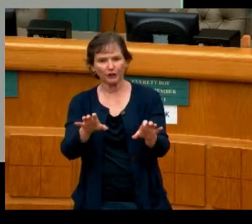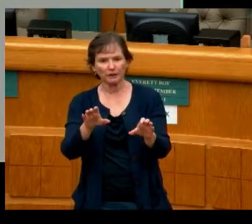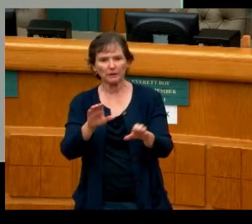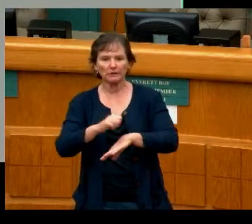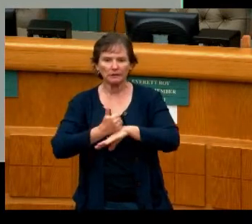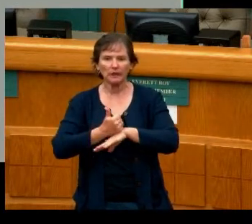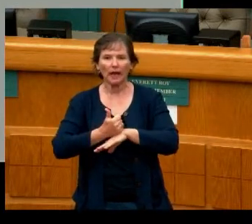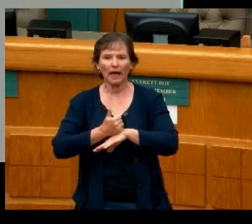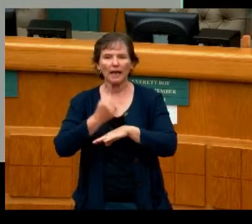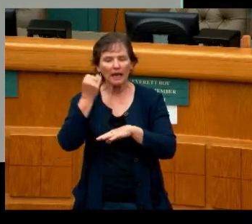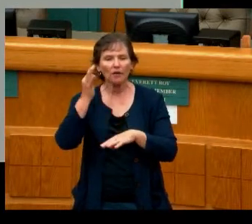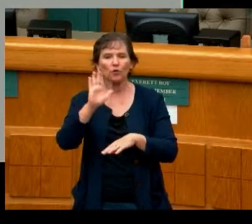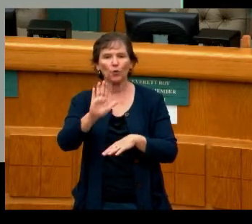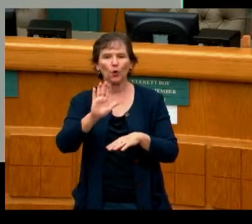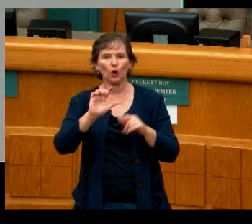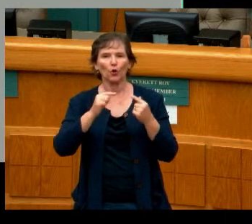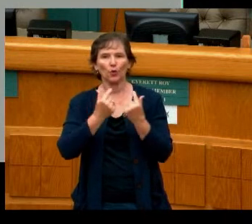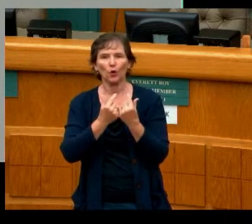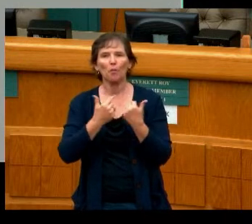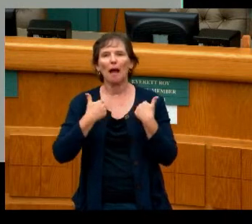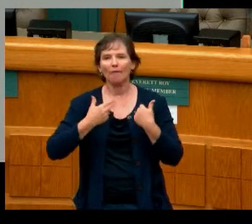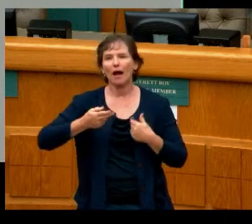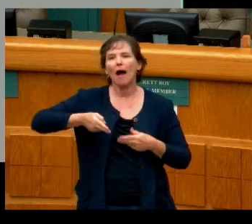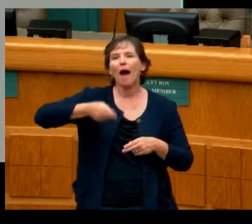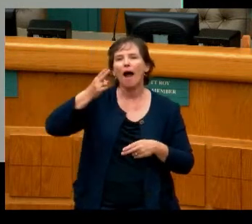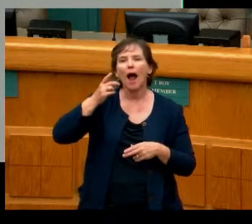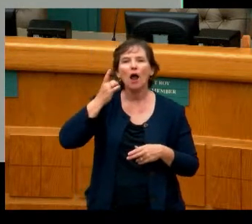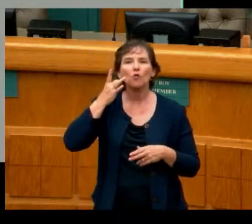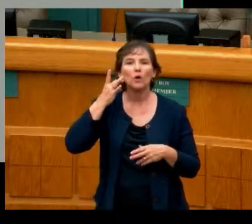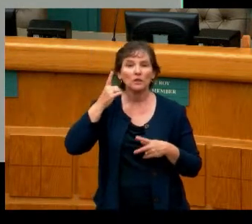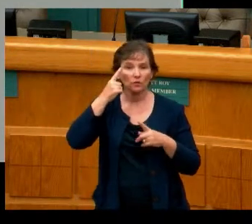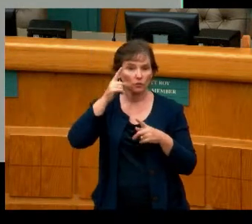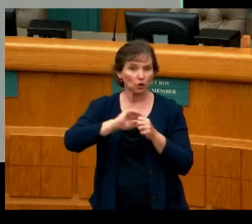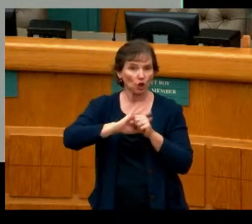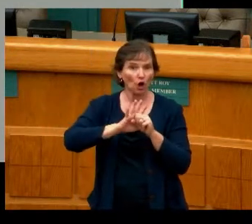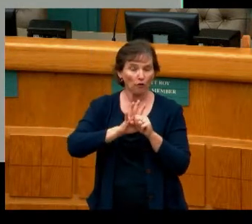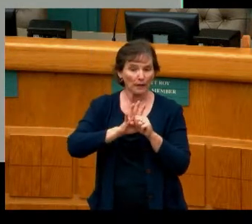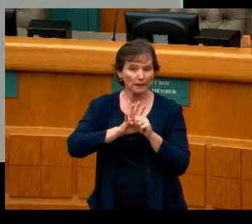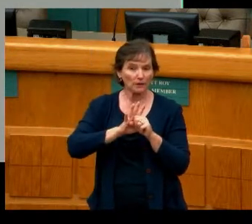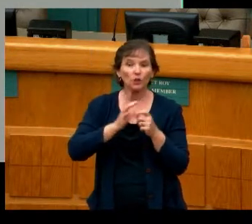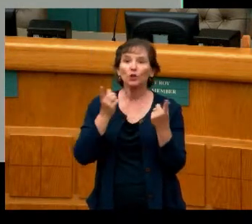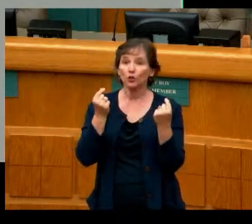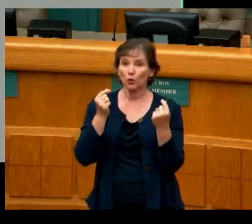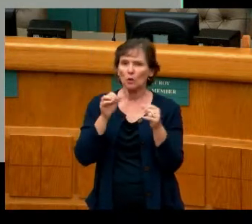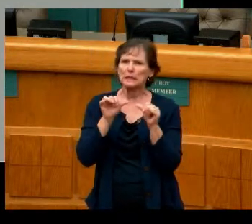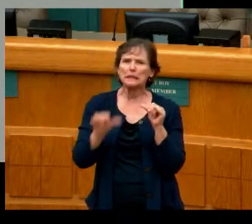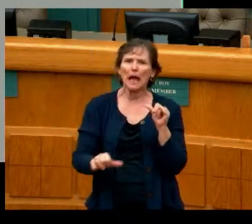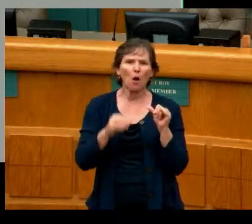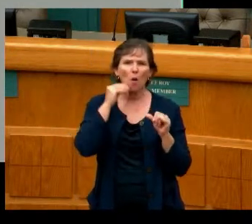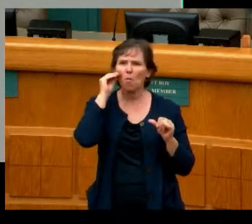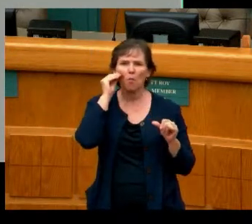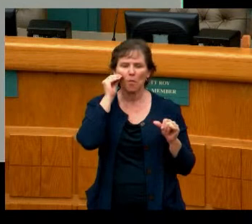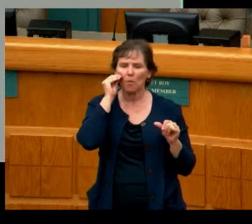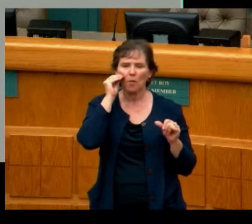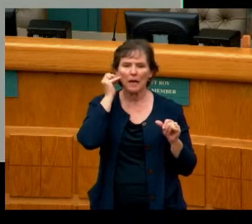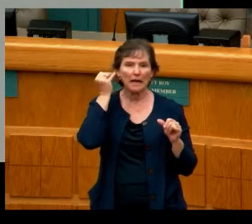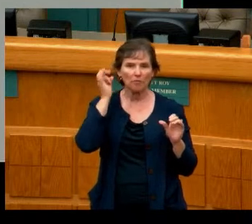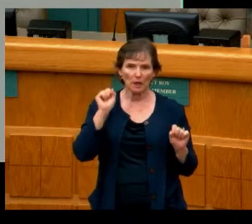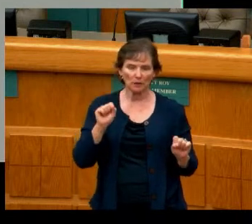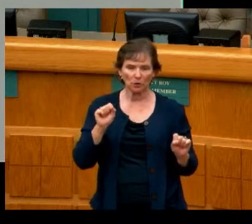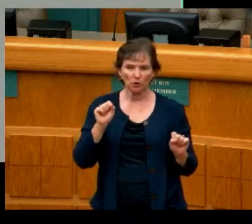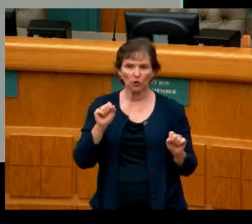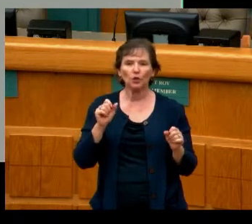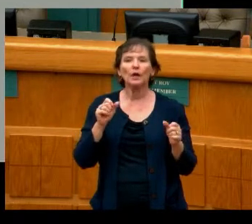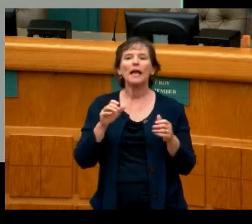Bend also. There's several interventions that are in place. If you're in a group that's considered to be at